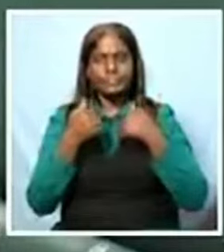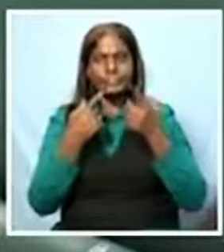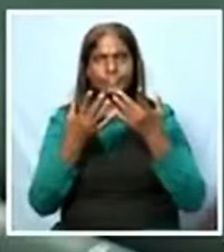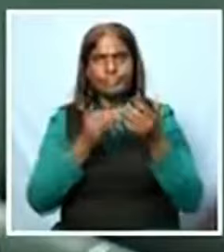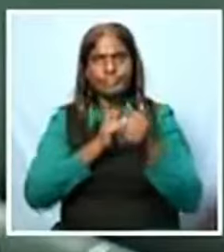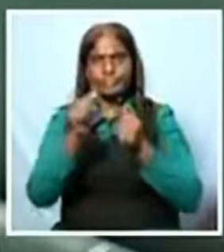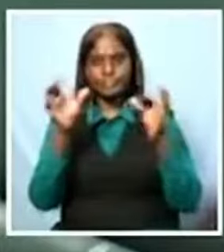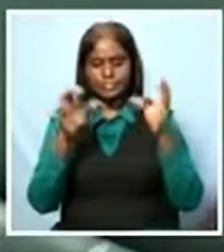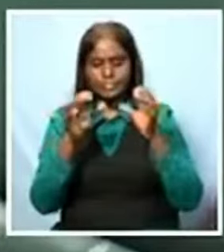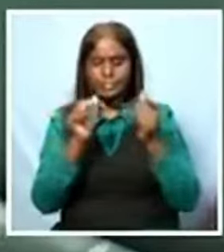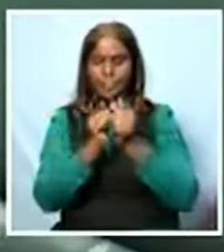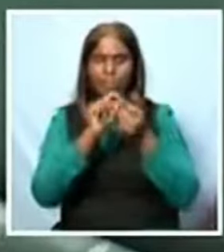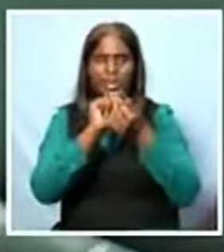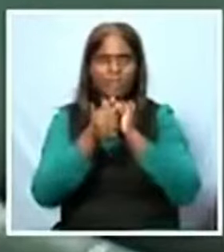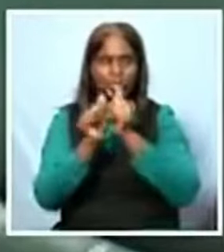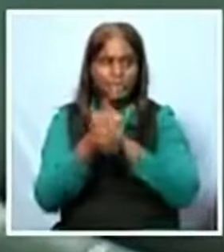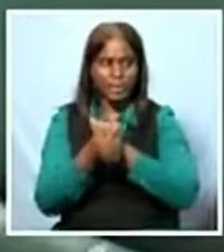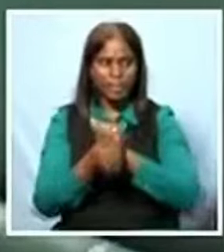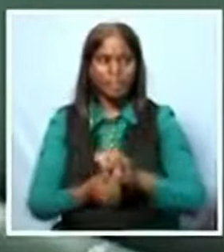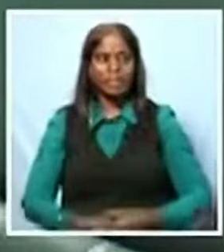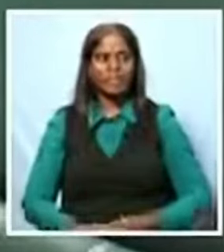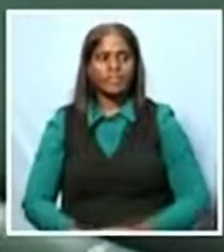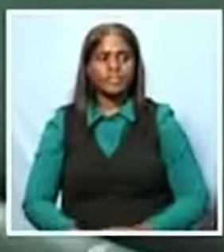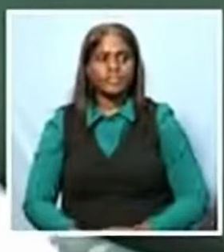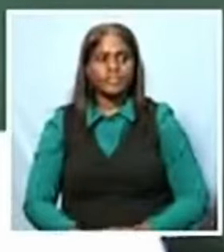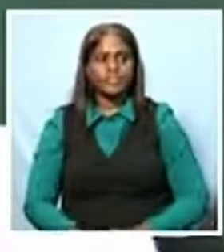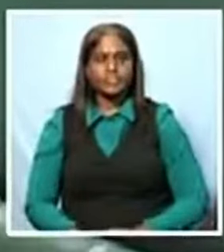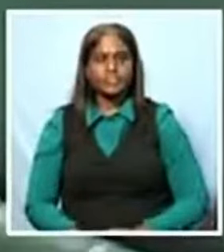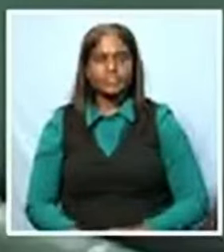the committee with amendments.